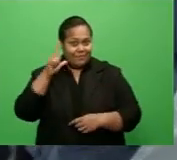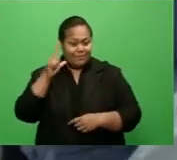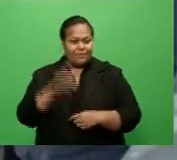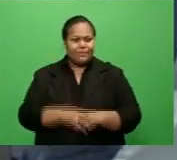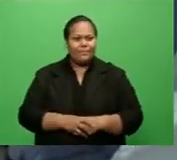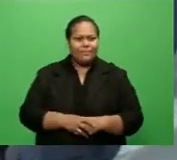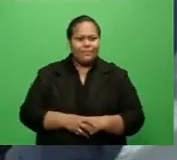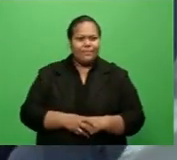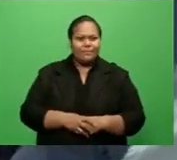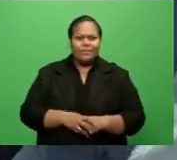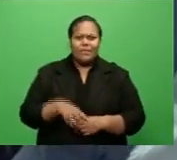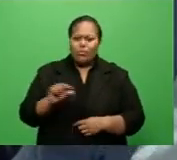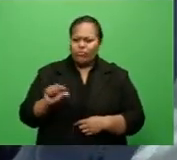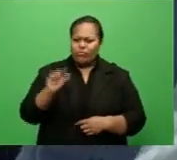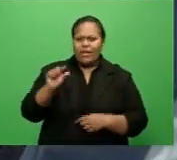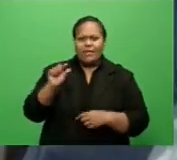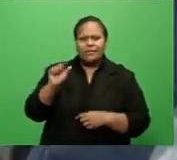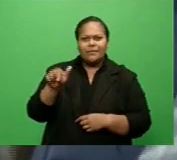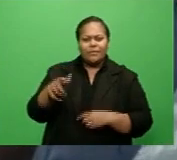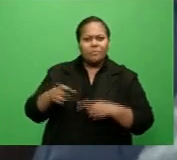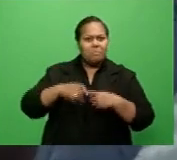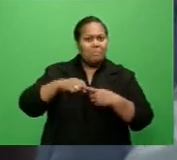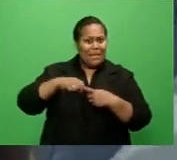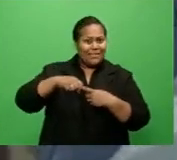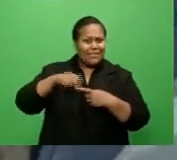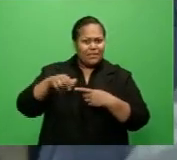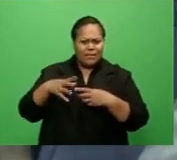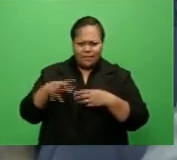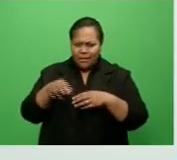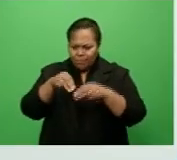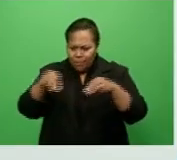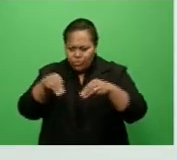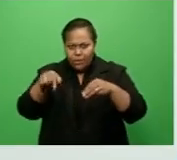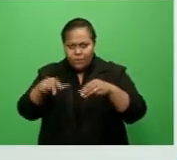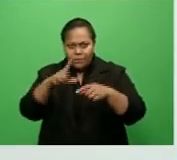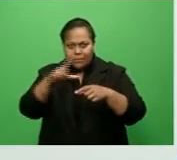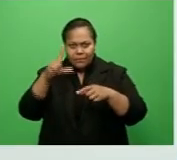these plastic bags were measured. Mostly markets,